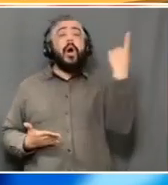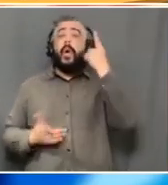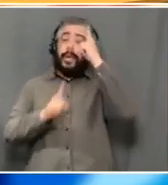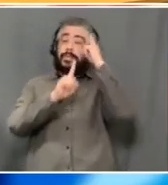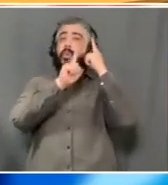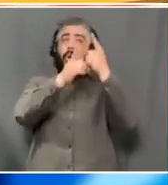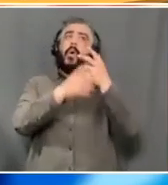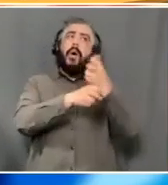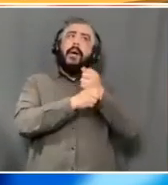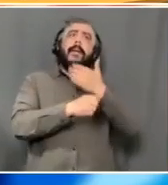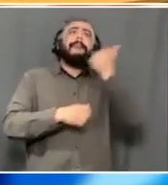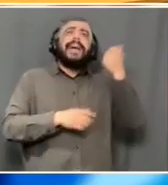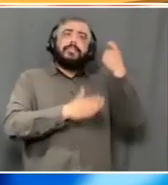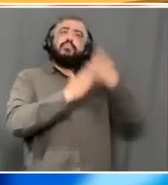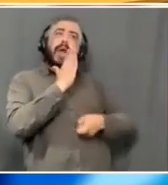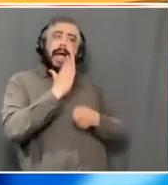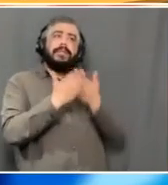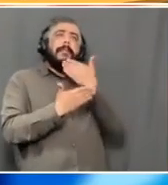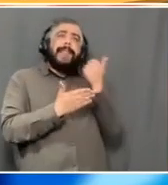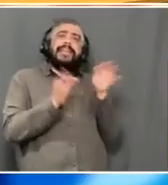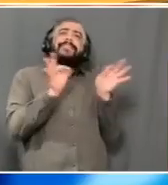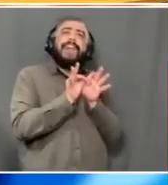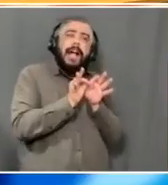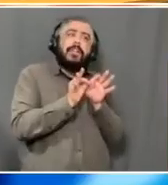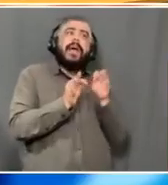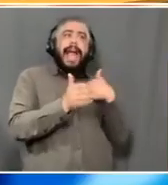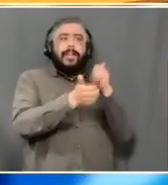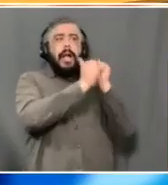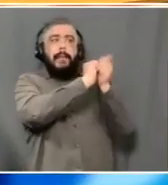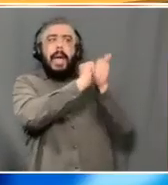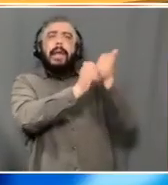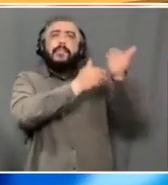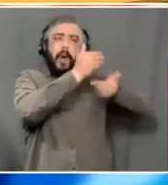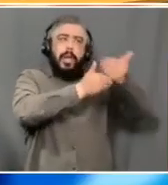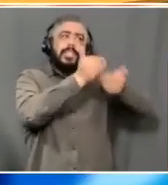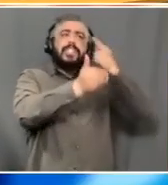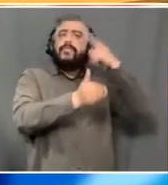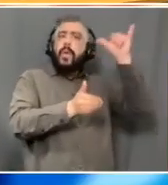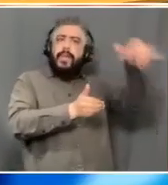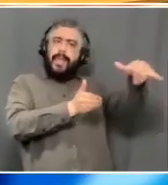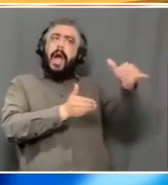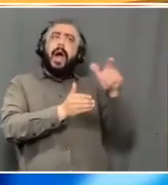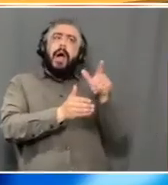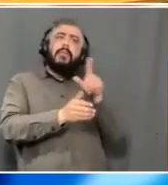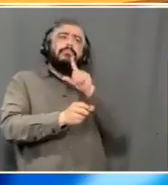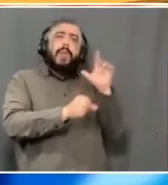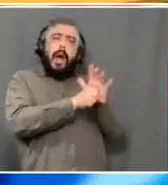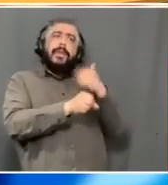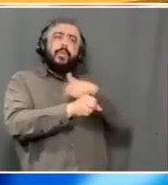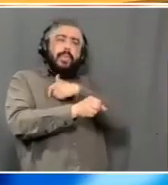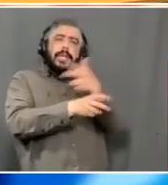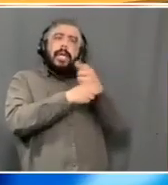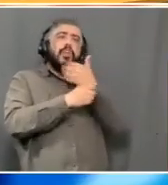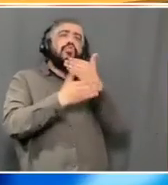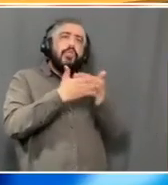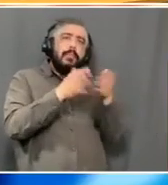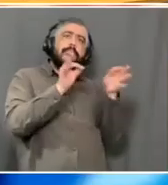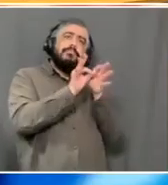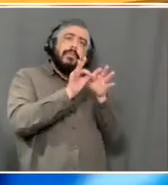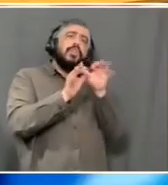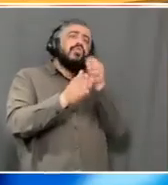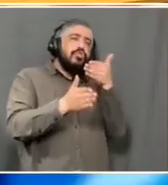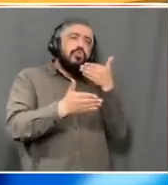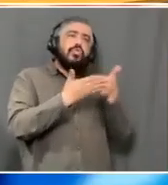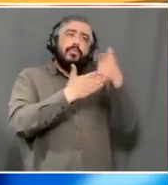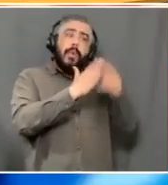we always want to get the best value. There are competitive processes that ensure that we are getting a good price and a good value. But there are sometimes